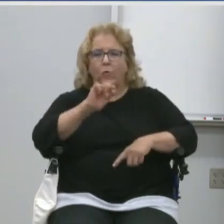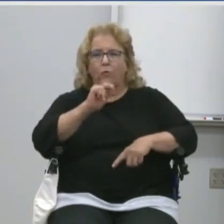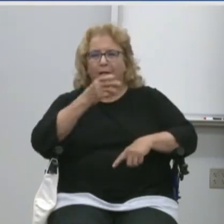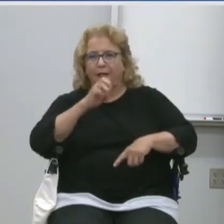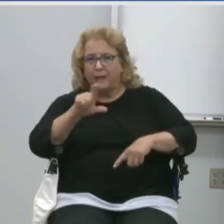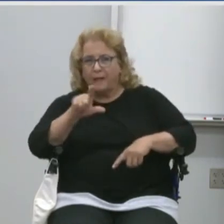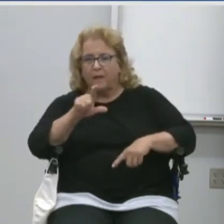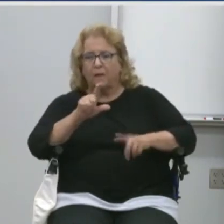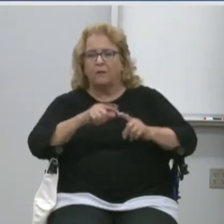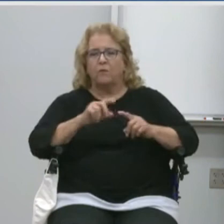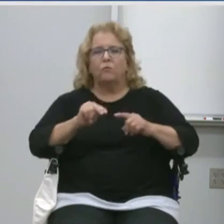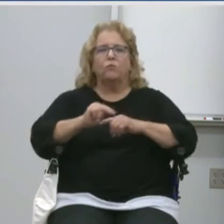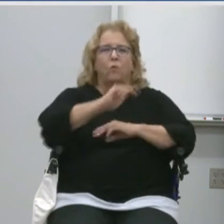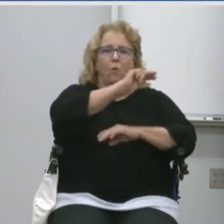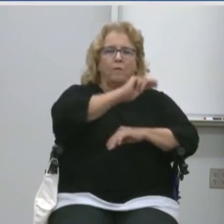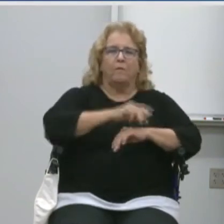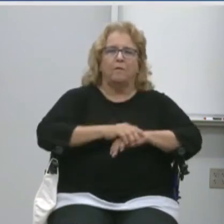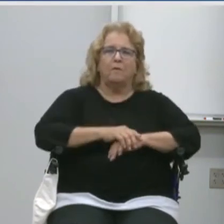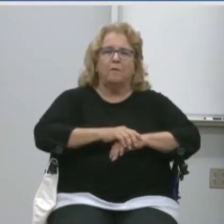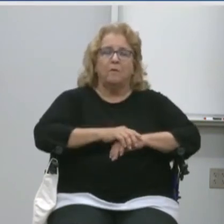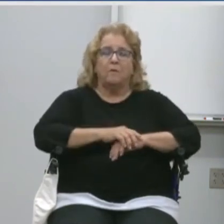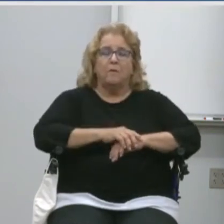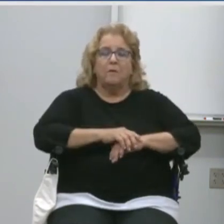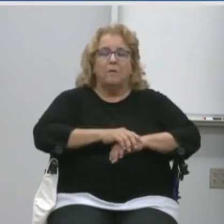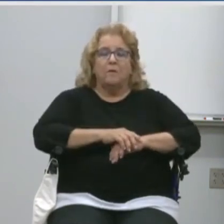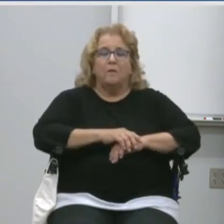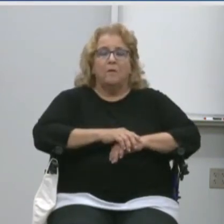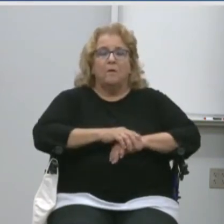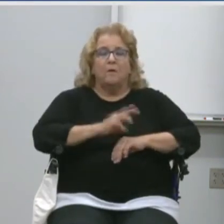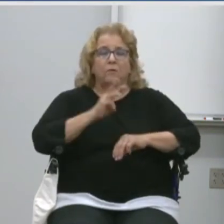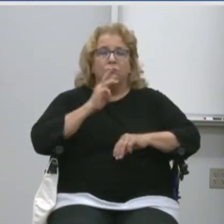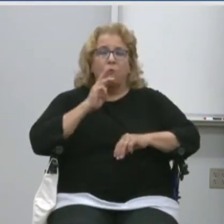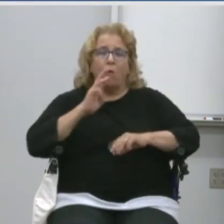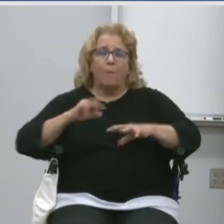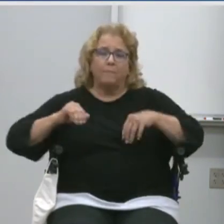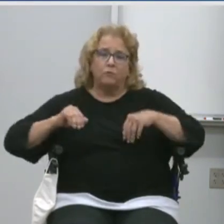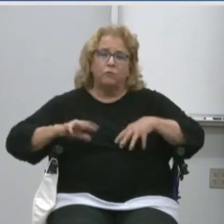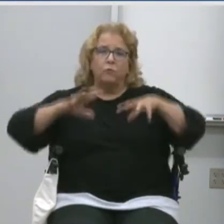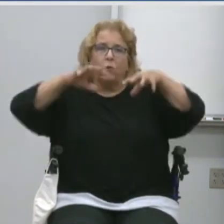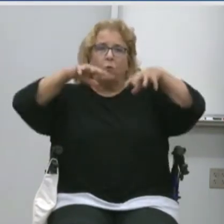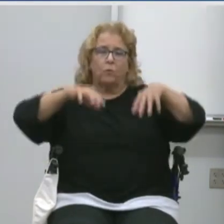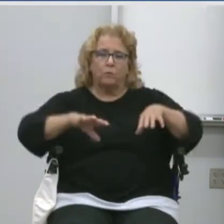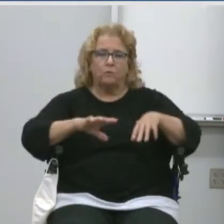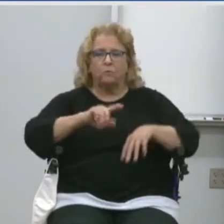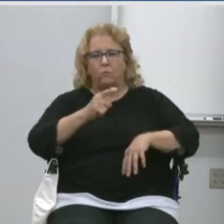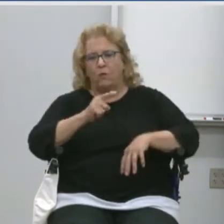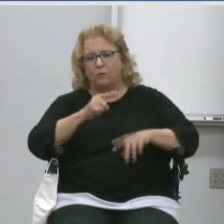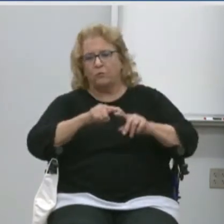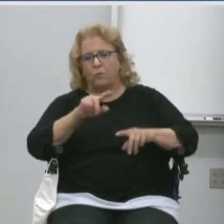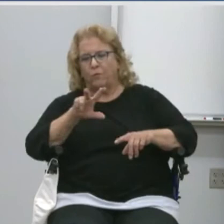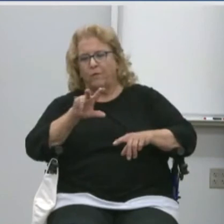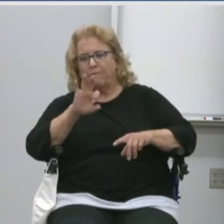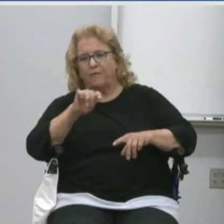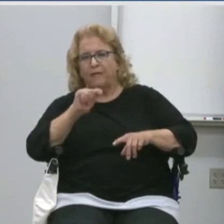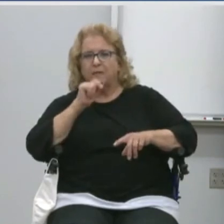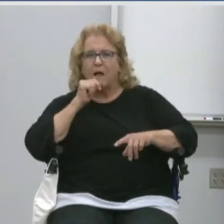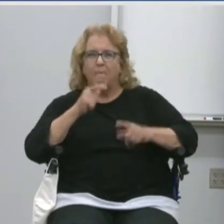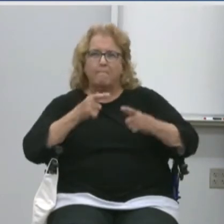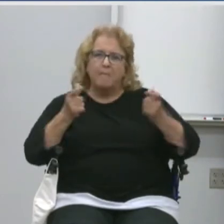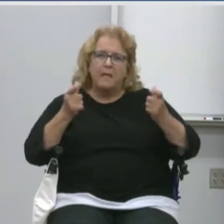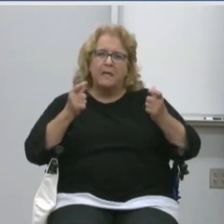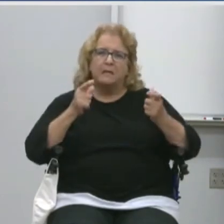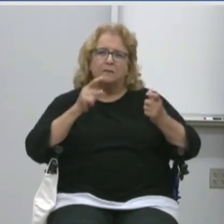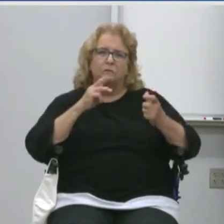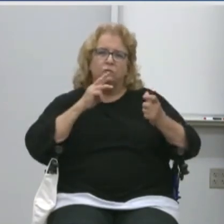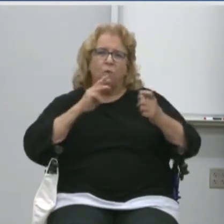course move to the north. Storm surge, still approximately 1 to 3 feet in storm surge, so it's not a real big storm surge event.